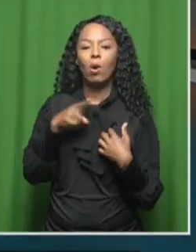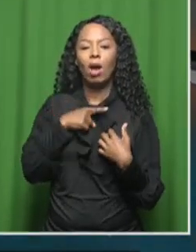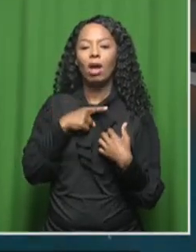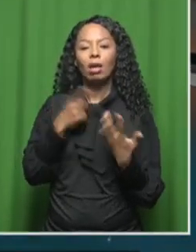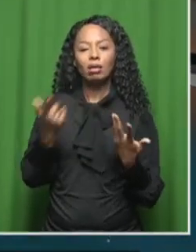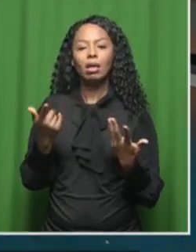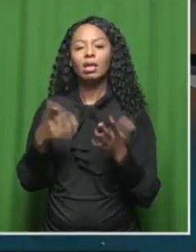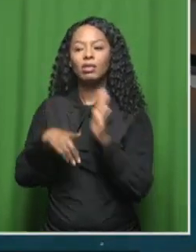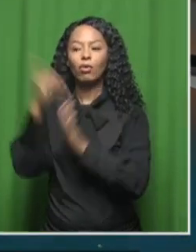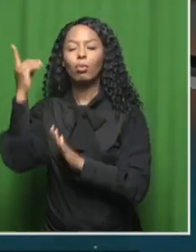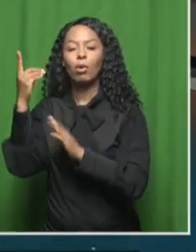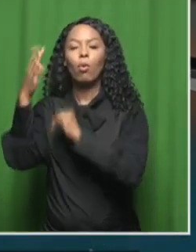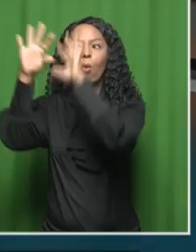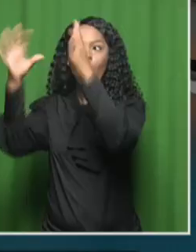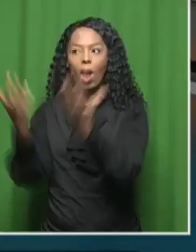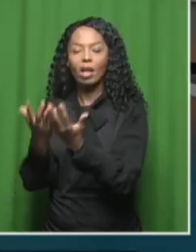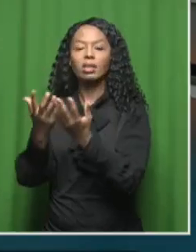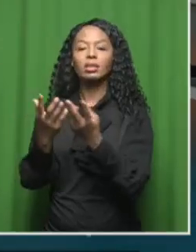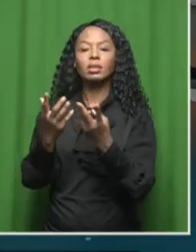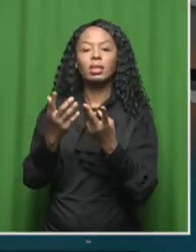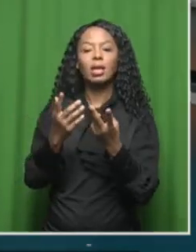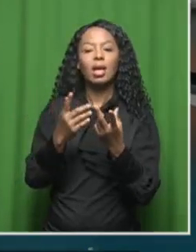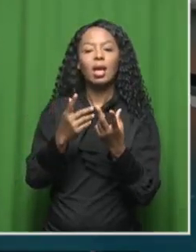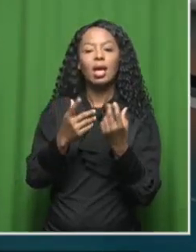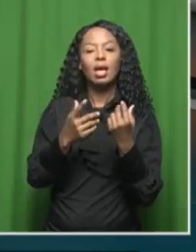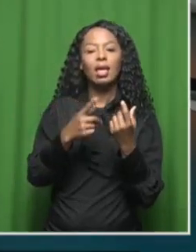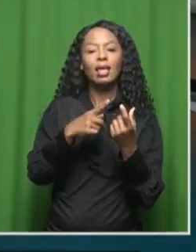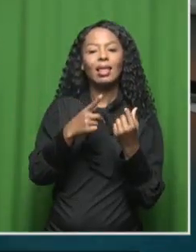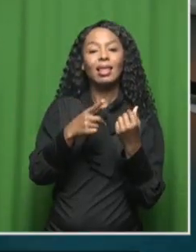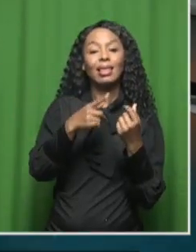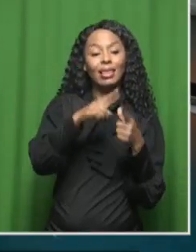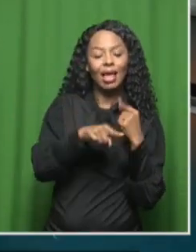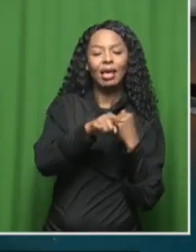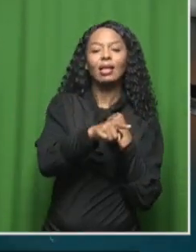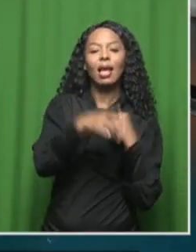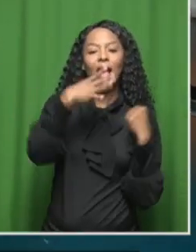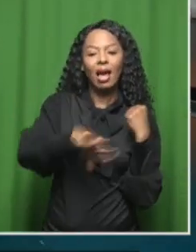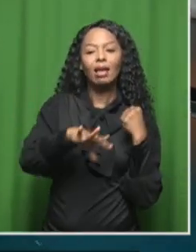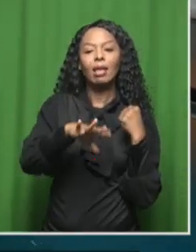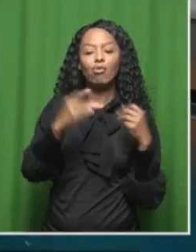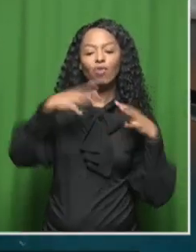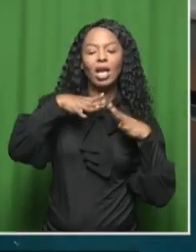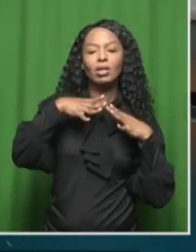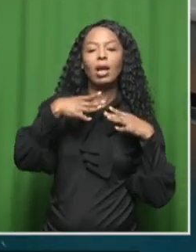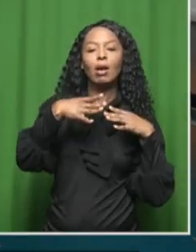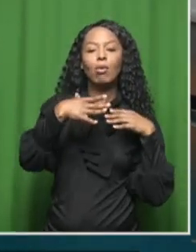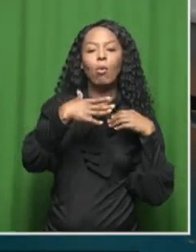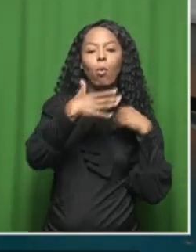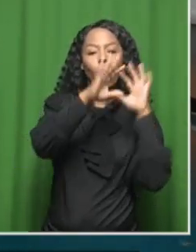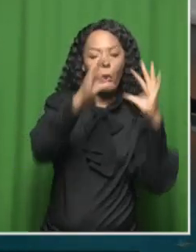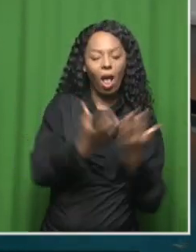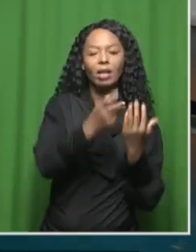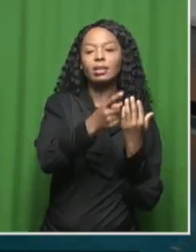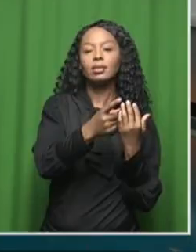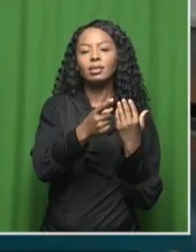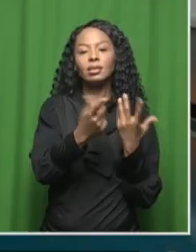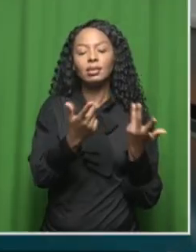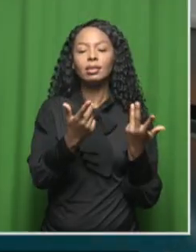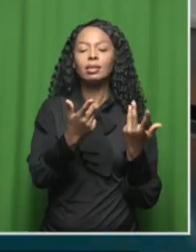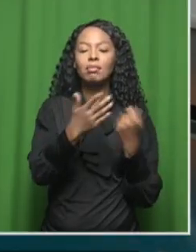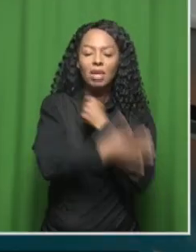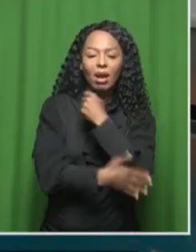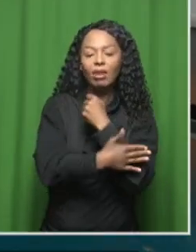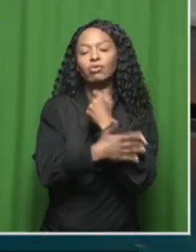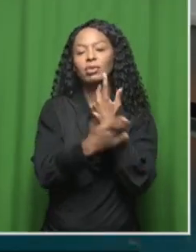as opposed to the developed world, it just looks like there's more buy-in from the developing world than from the developed world. I mean, we look at big prominent